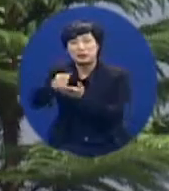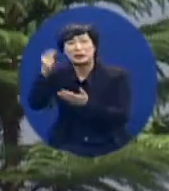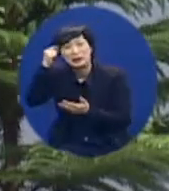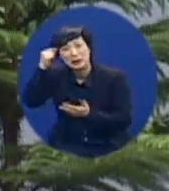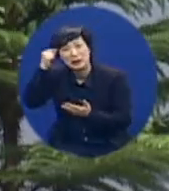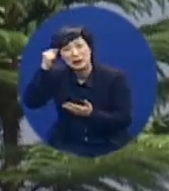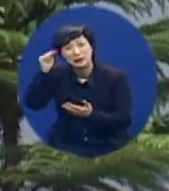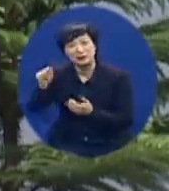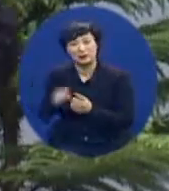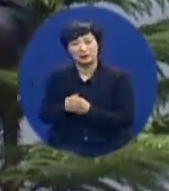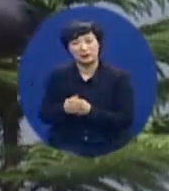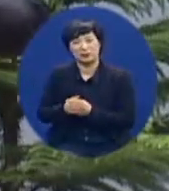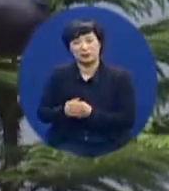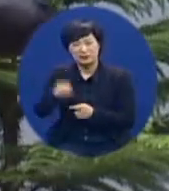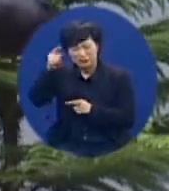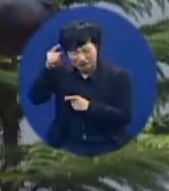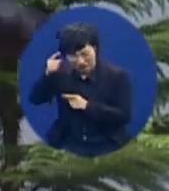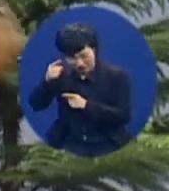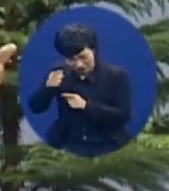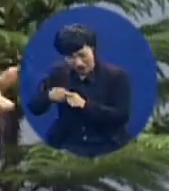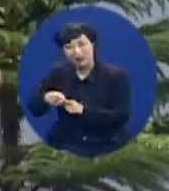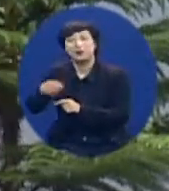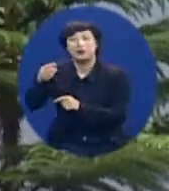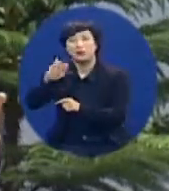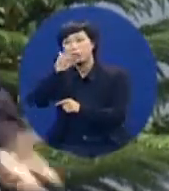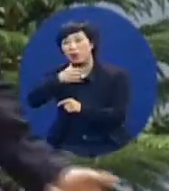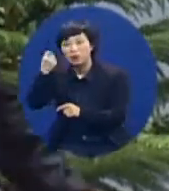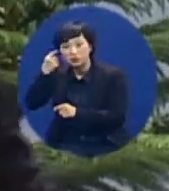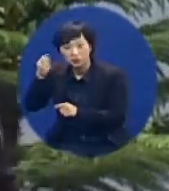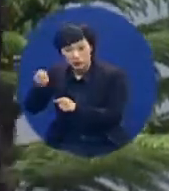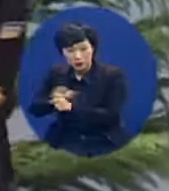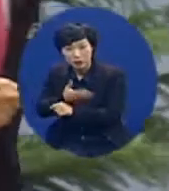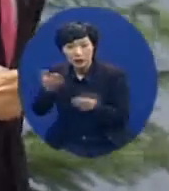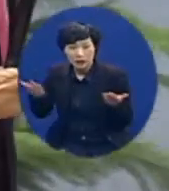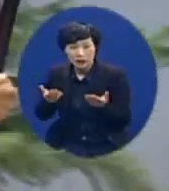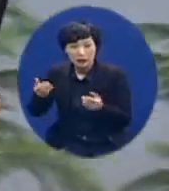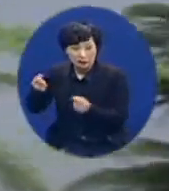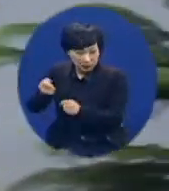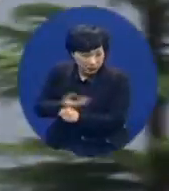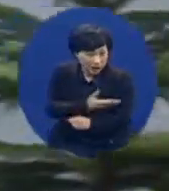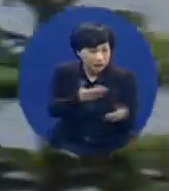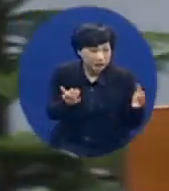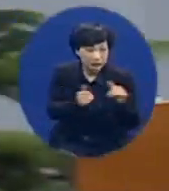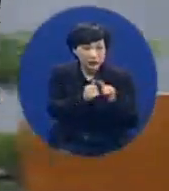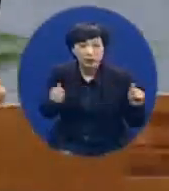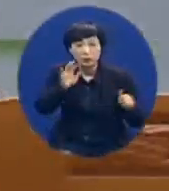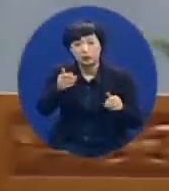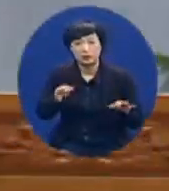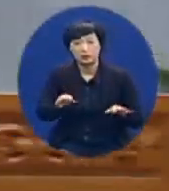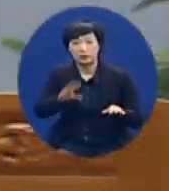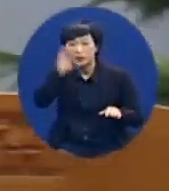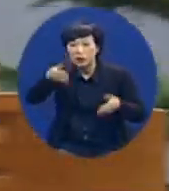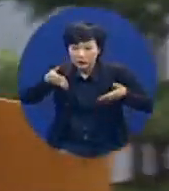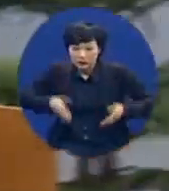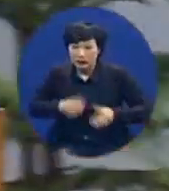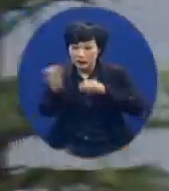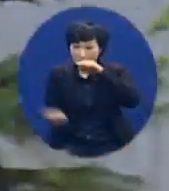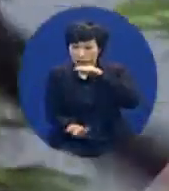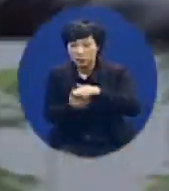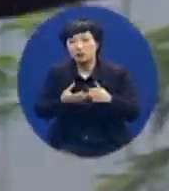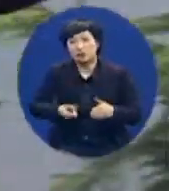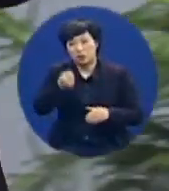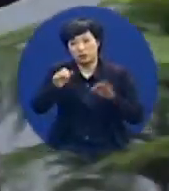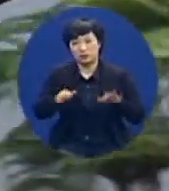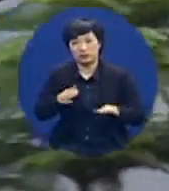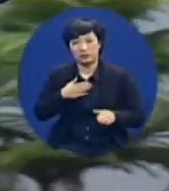perish. I bless you in the name of the Lord to evangelize with the heart of Jesus so that you